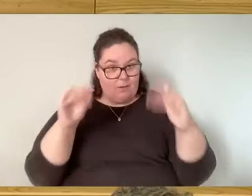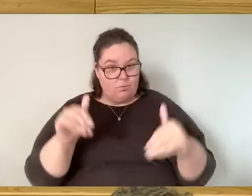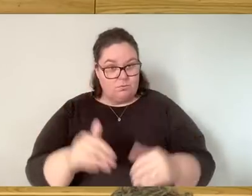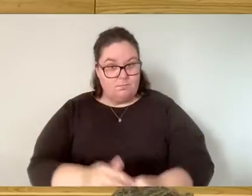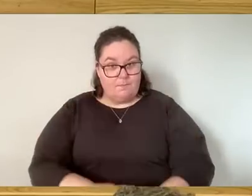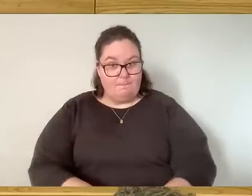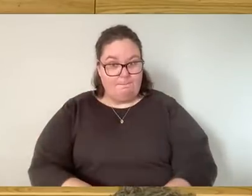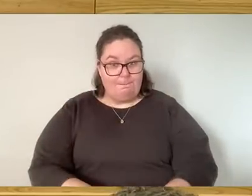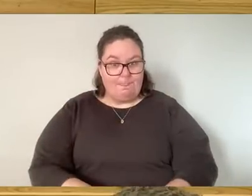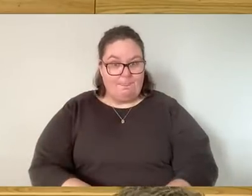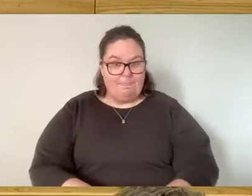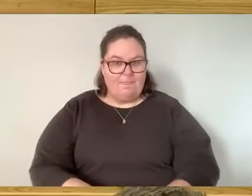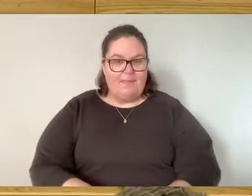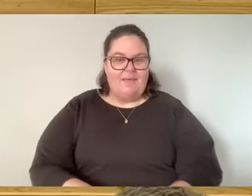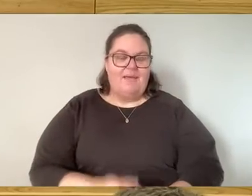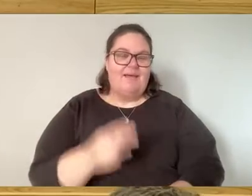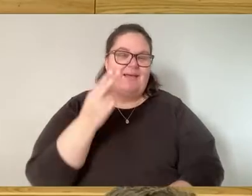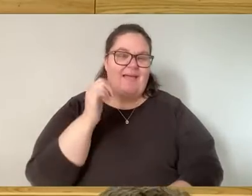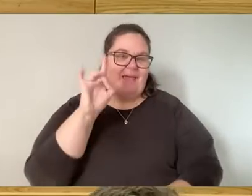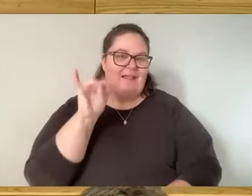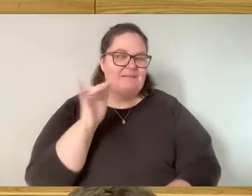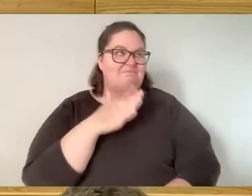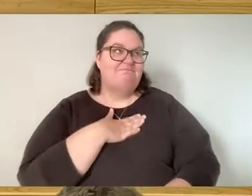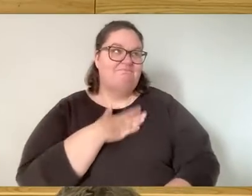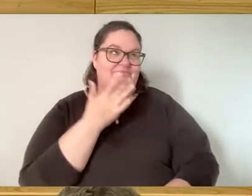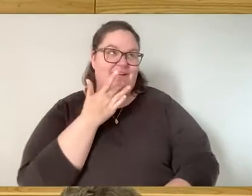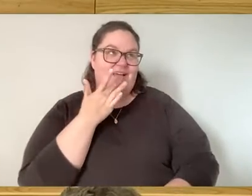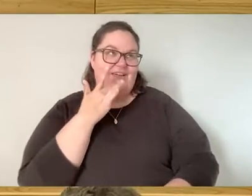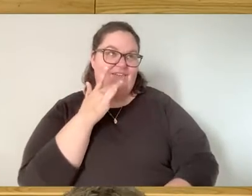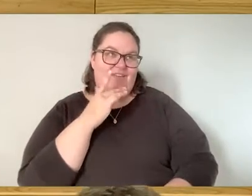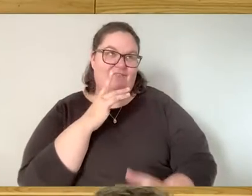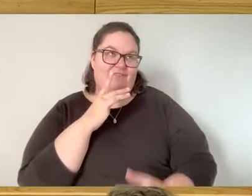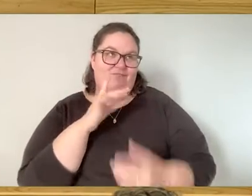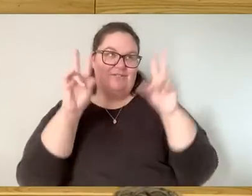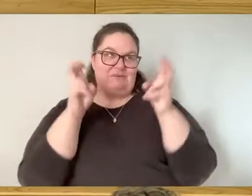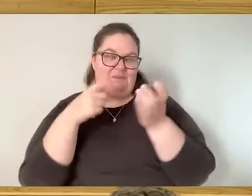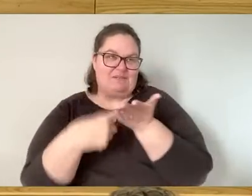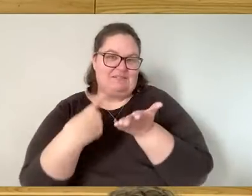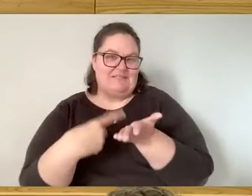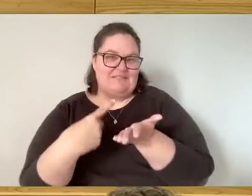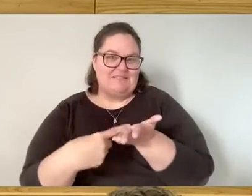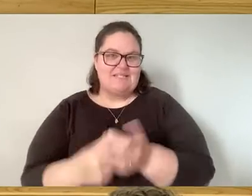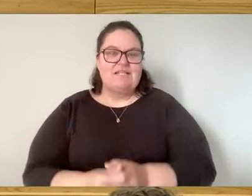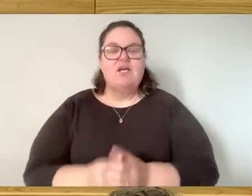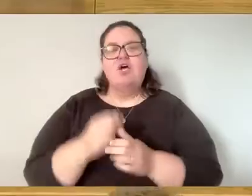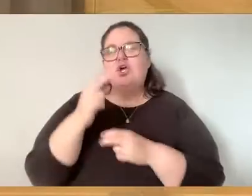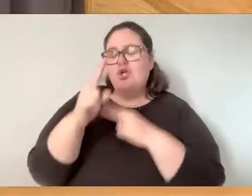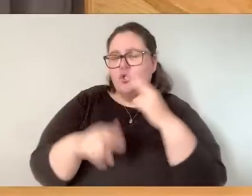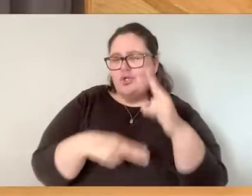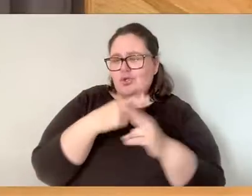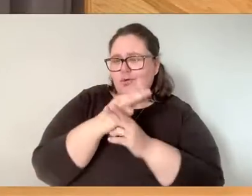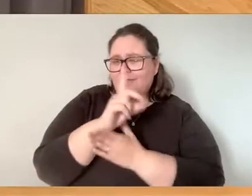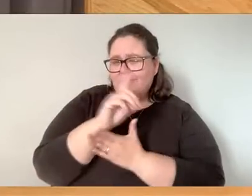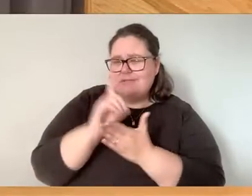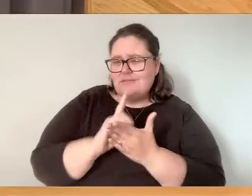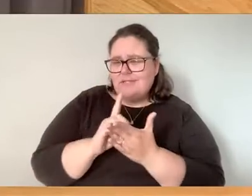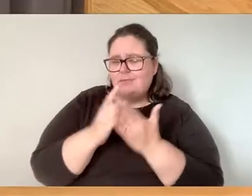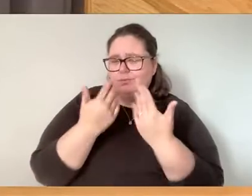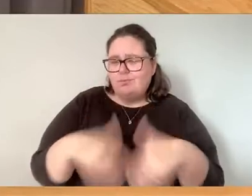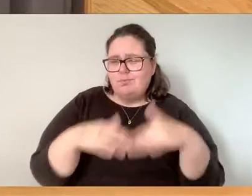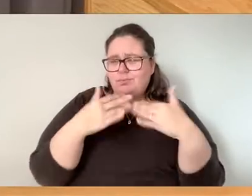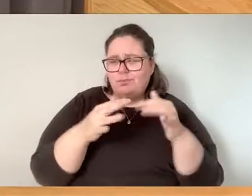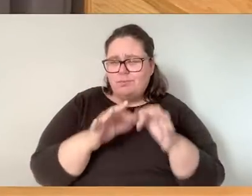This is one of my favorite areas to talk about. The minister knows that. Universal design is so critical in learning and